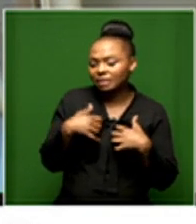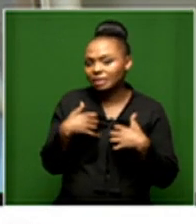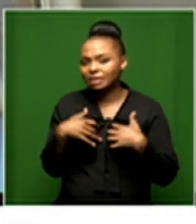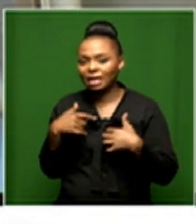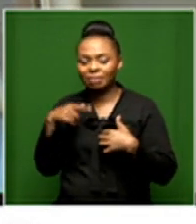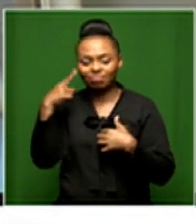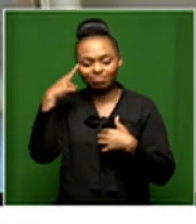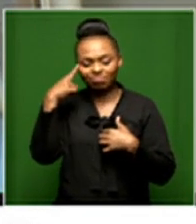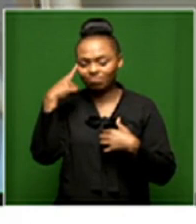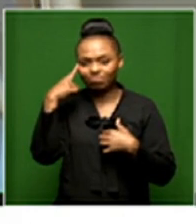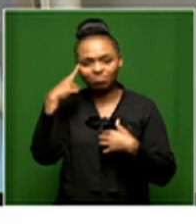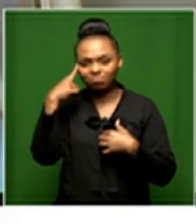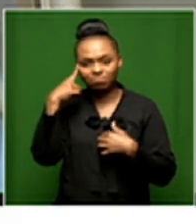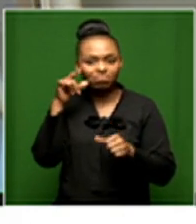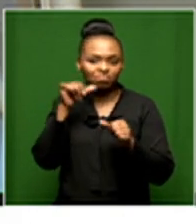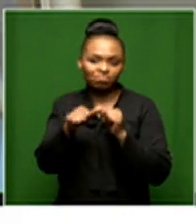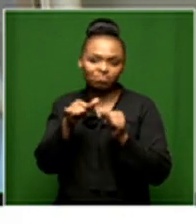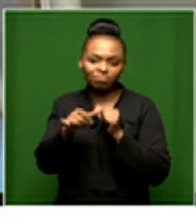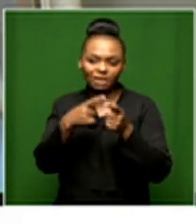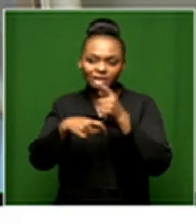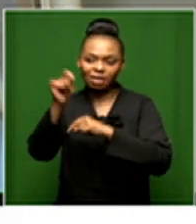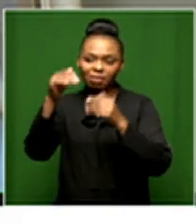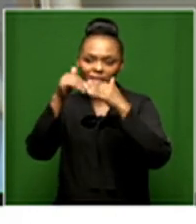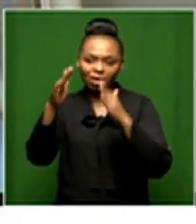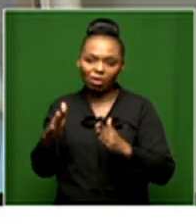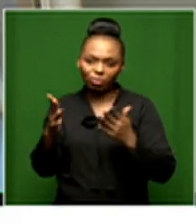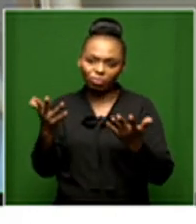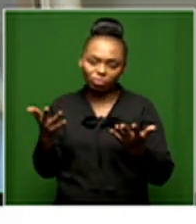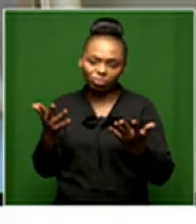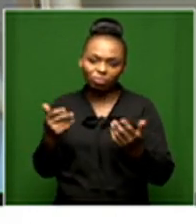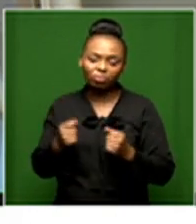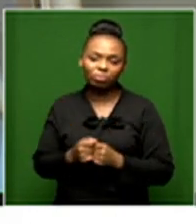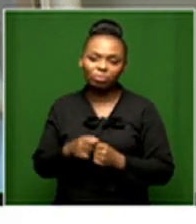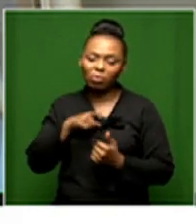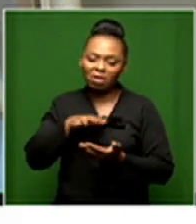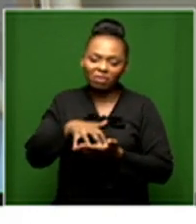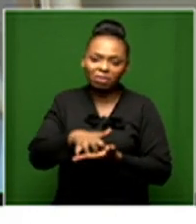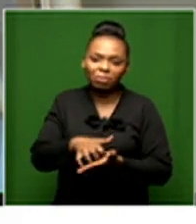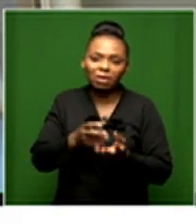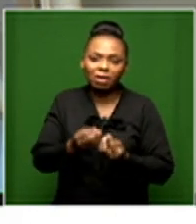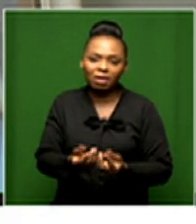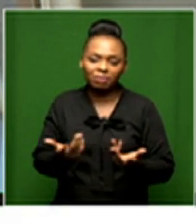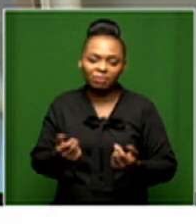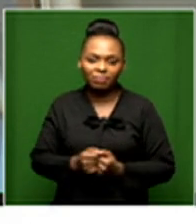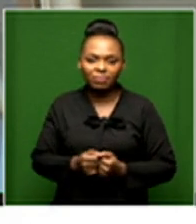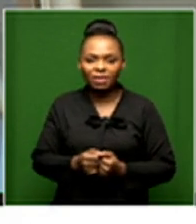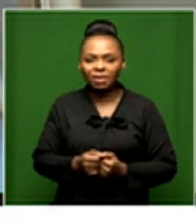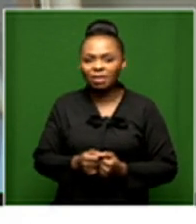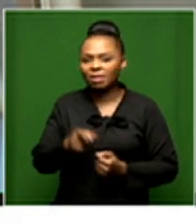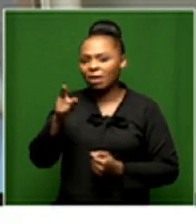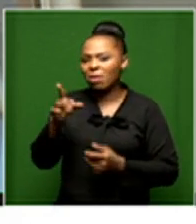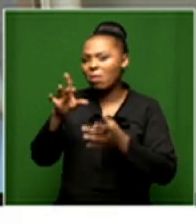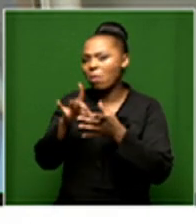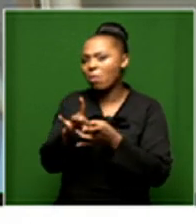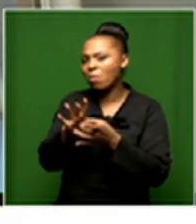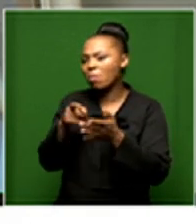sell their properties. Is it still a buyer's market? What exactly are the home buyers in